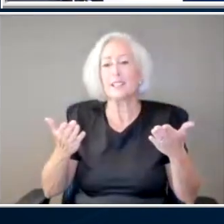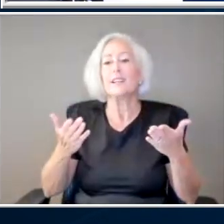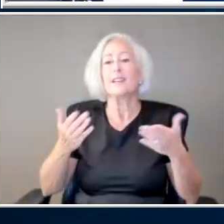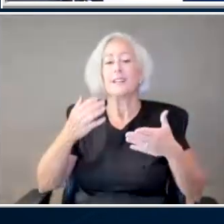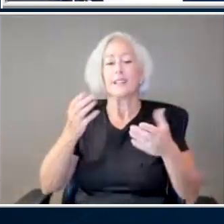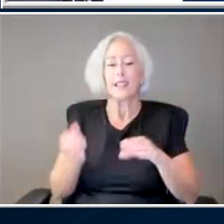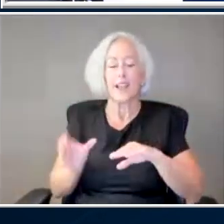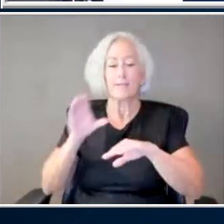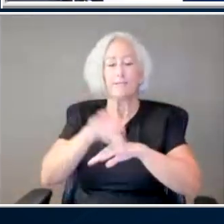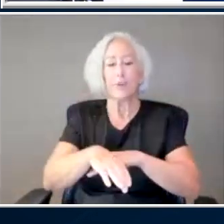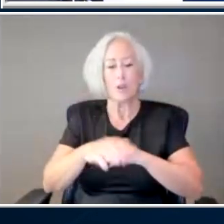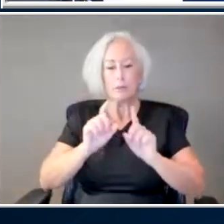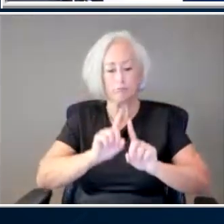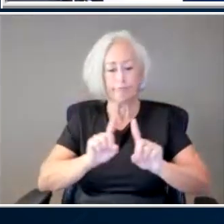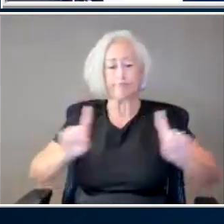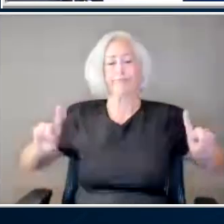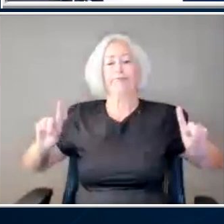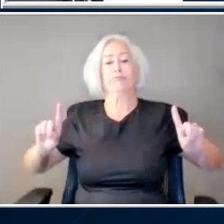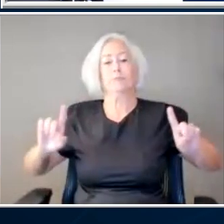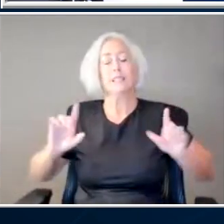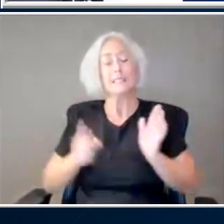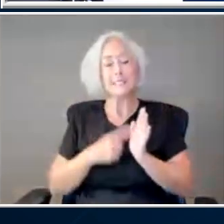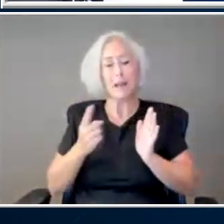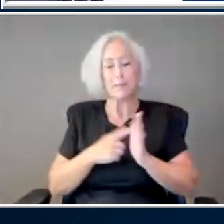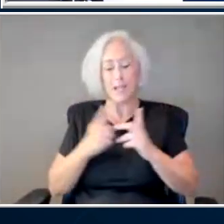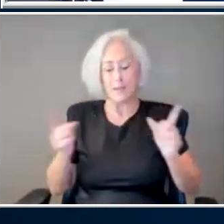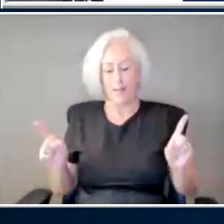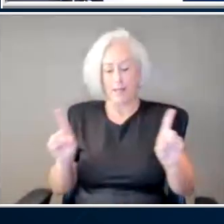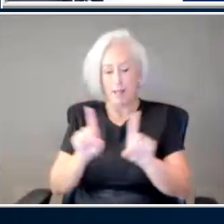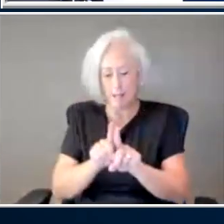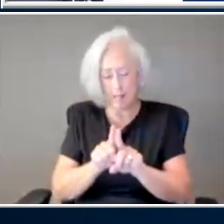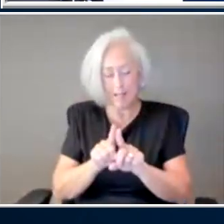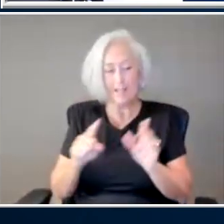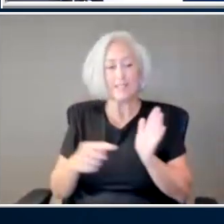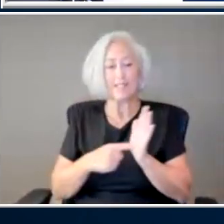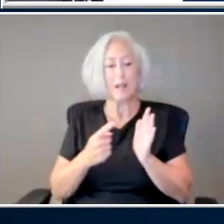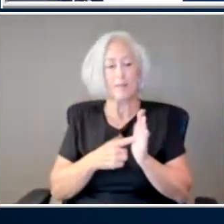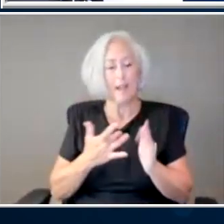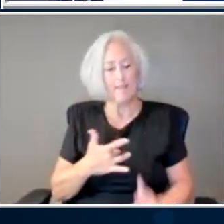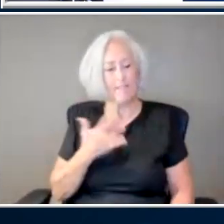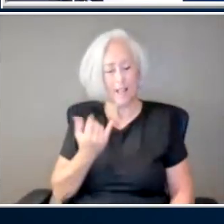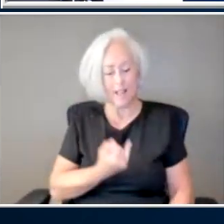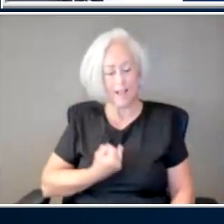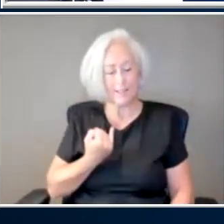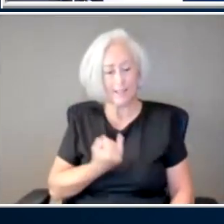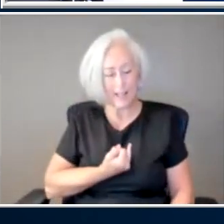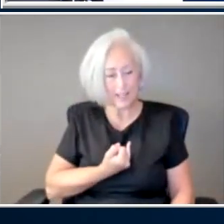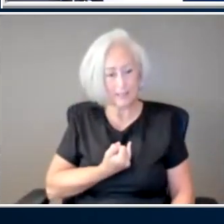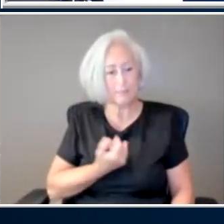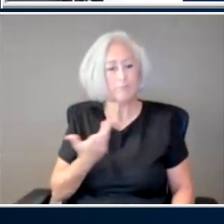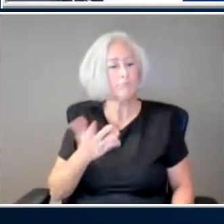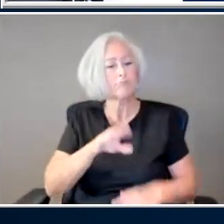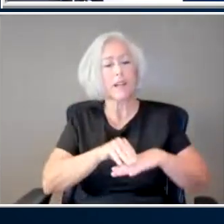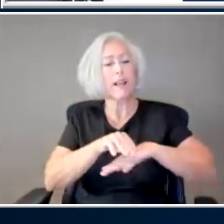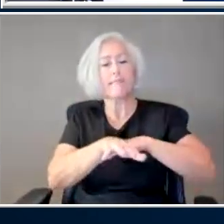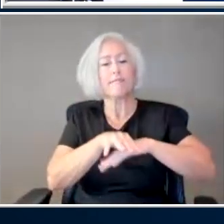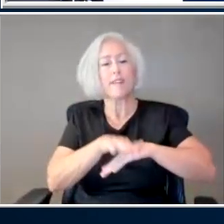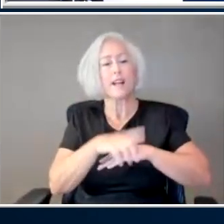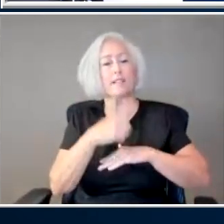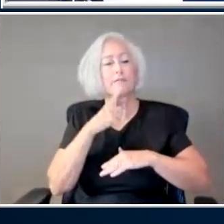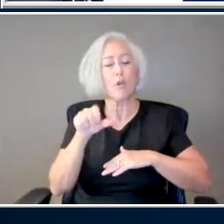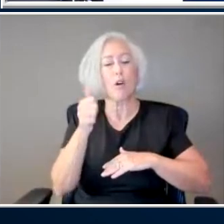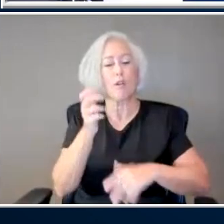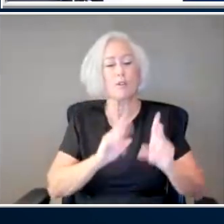Knowing what your relationship, love, and teamwork has done to help you both through this, what advice would you give to somebody maybe going through this alone?